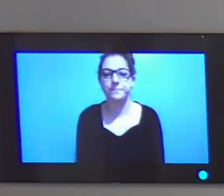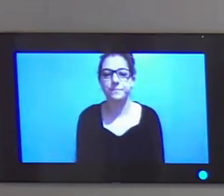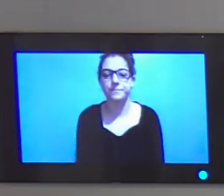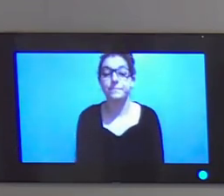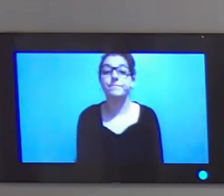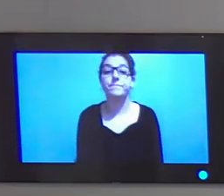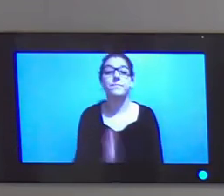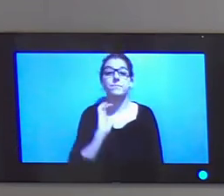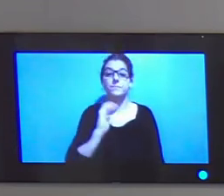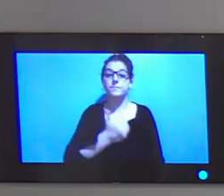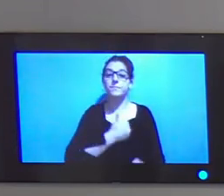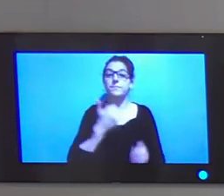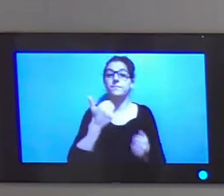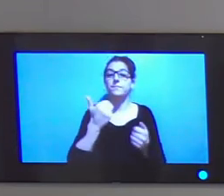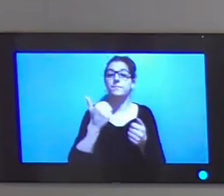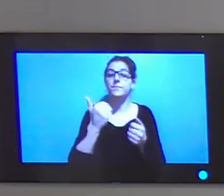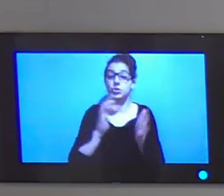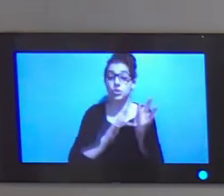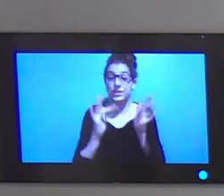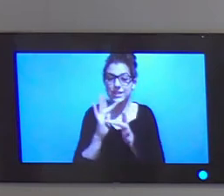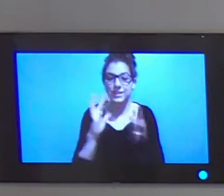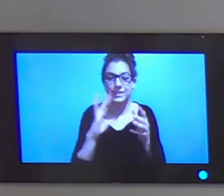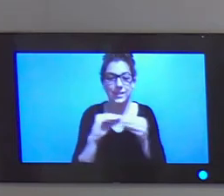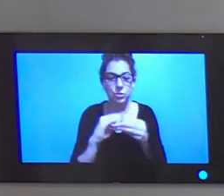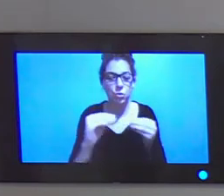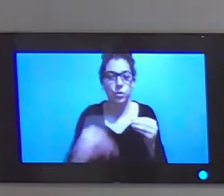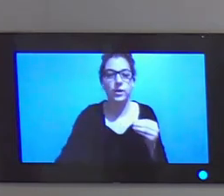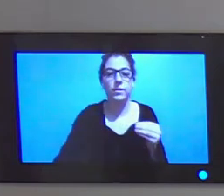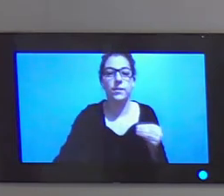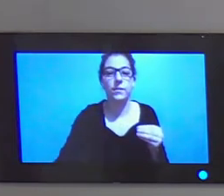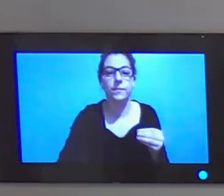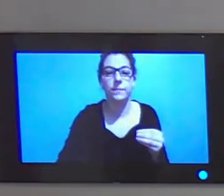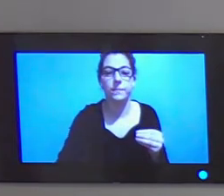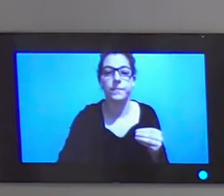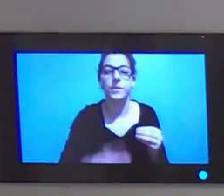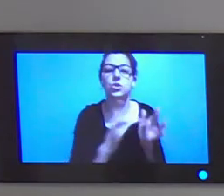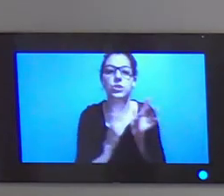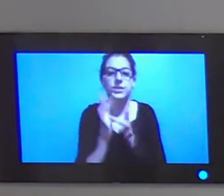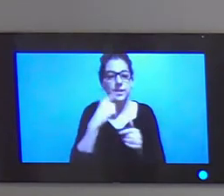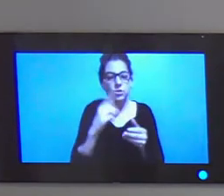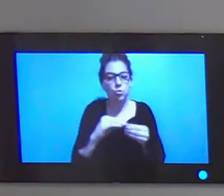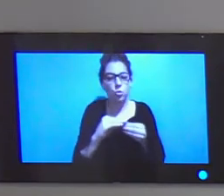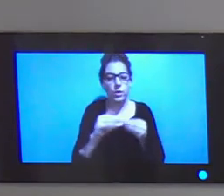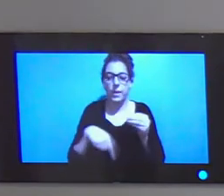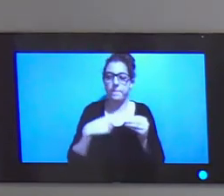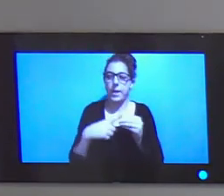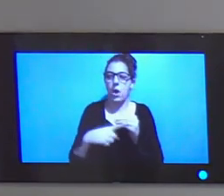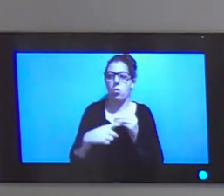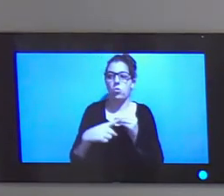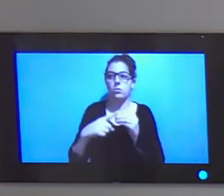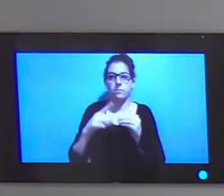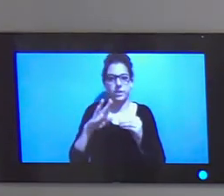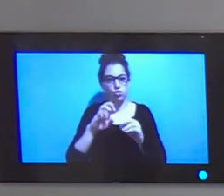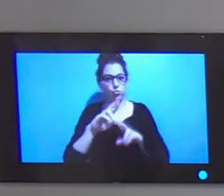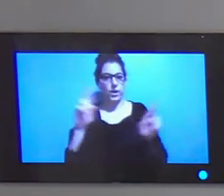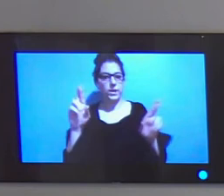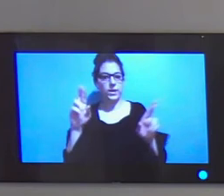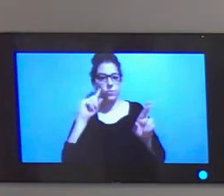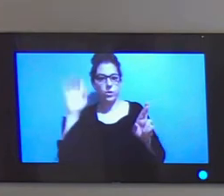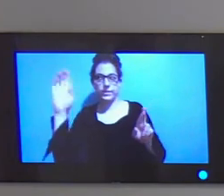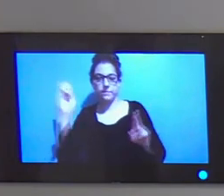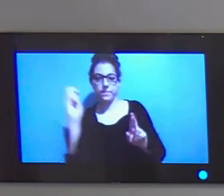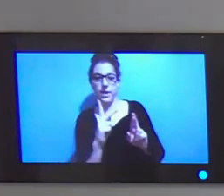reading, Jesus tells a story or parable about being ready for his return. The Holy Gospel, according to St. Matthew, the 25th